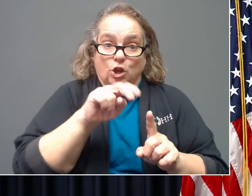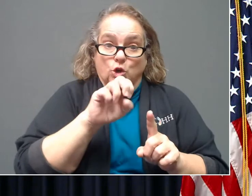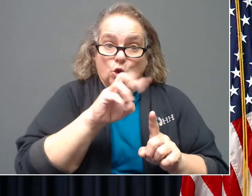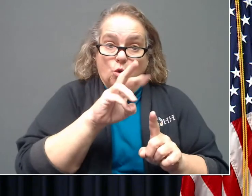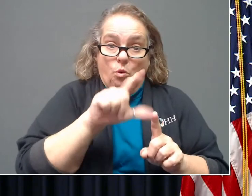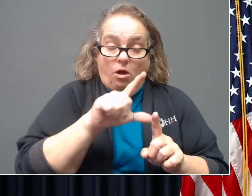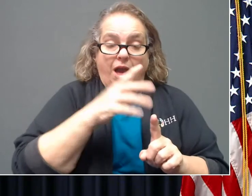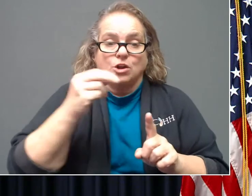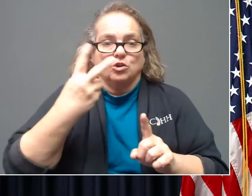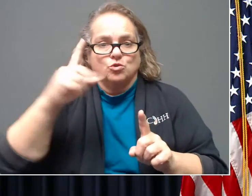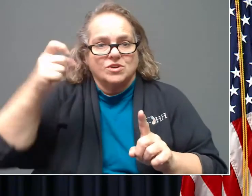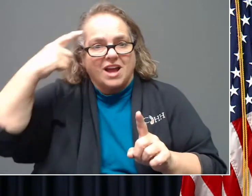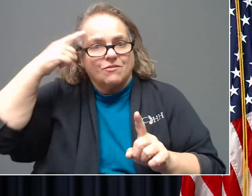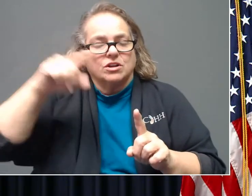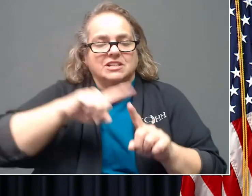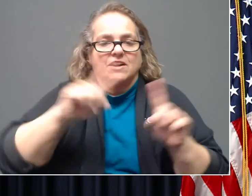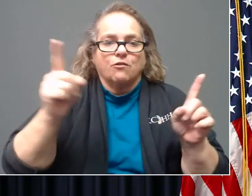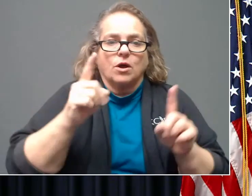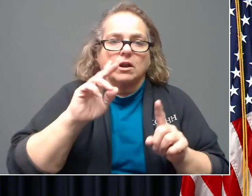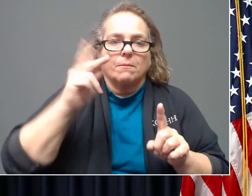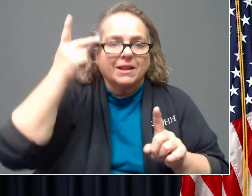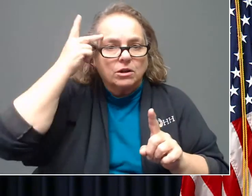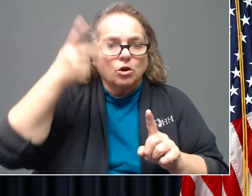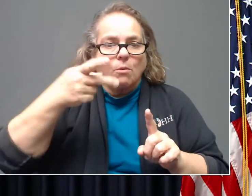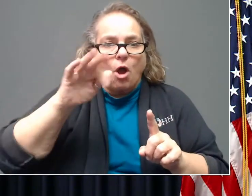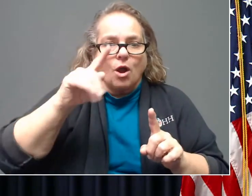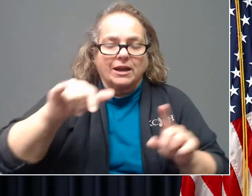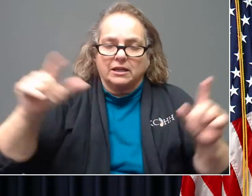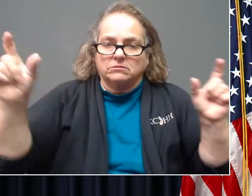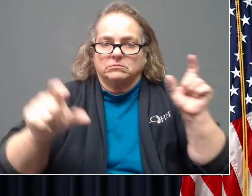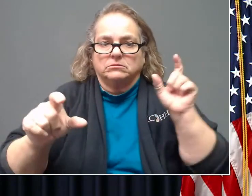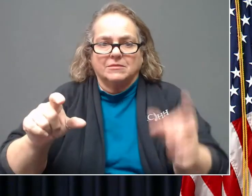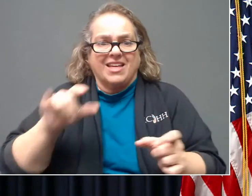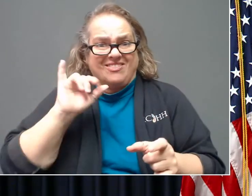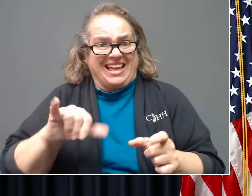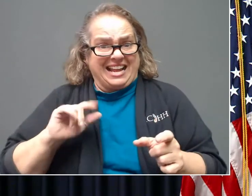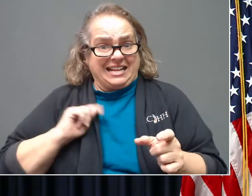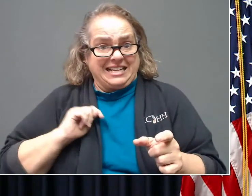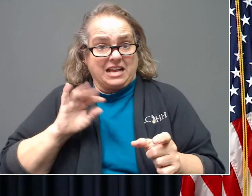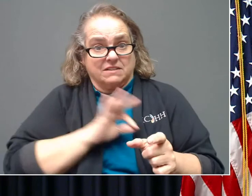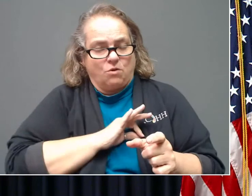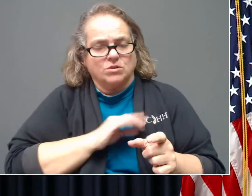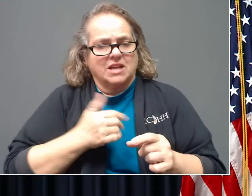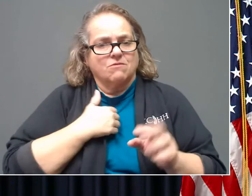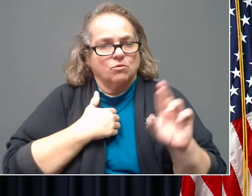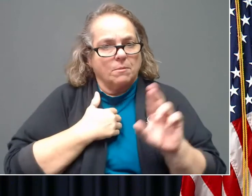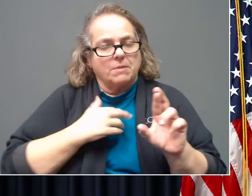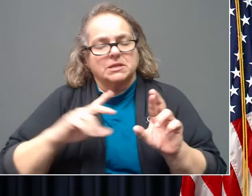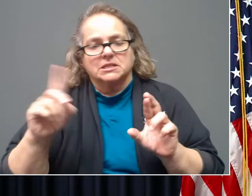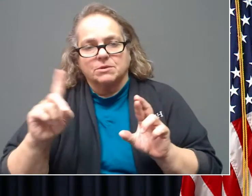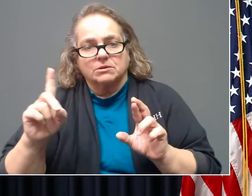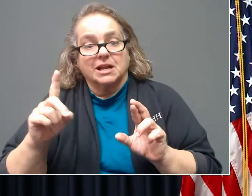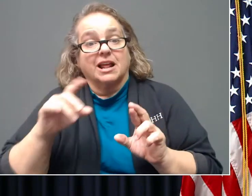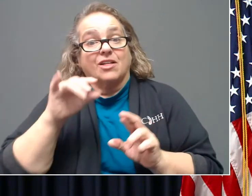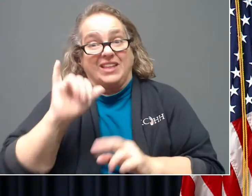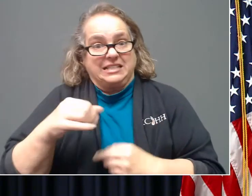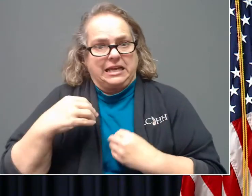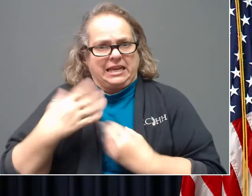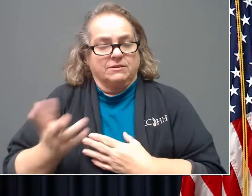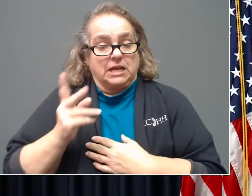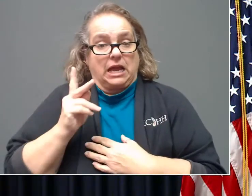parties. In the end, this task force gives Kentucky a prime seat at the table on